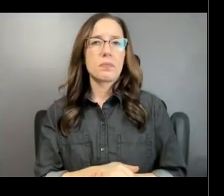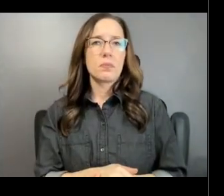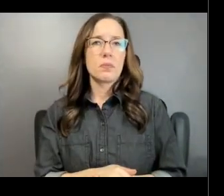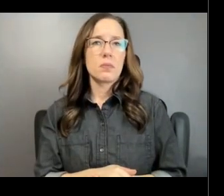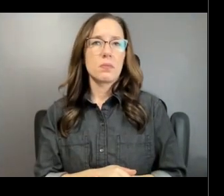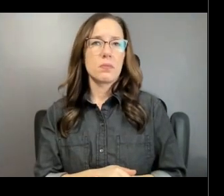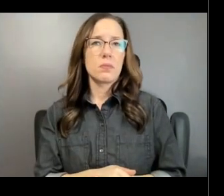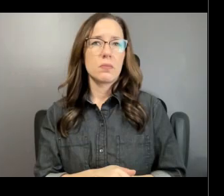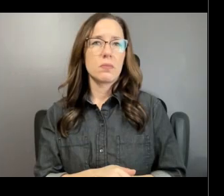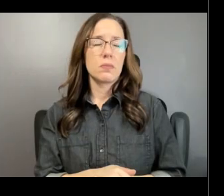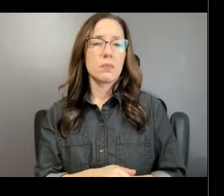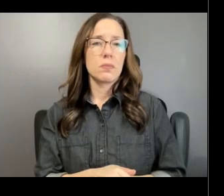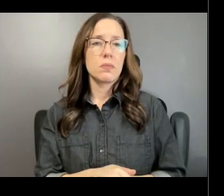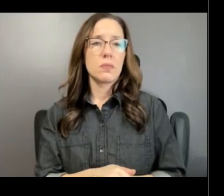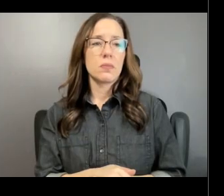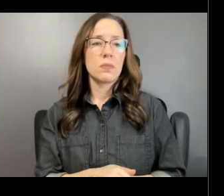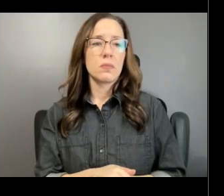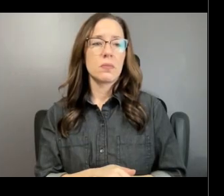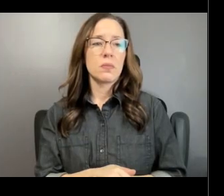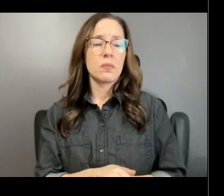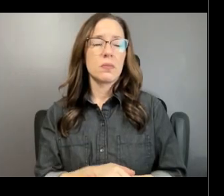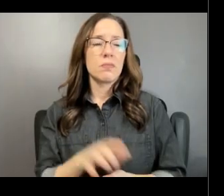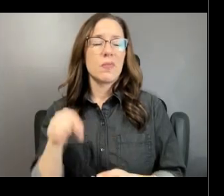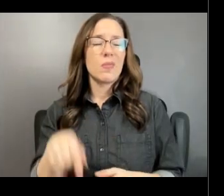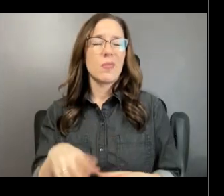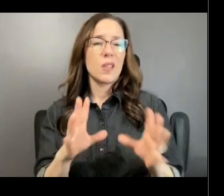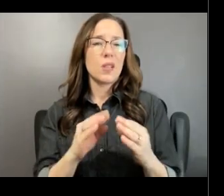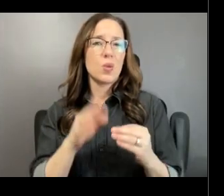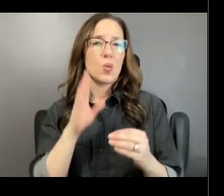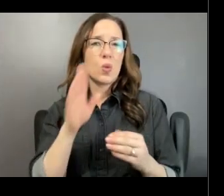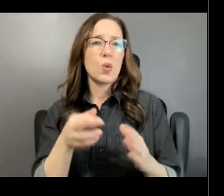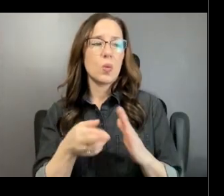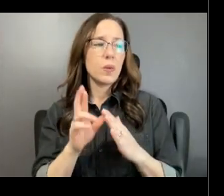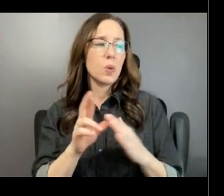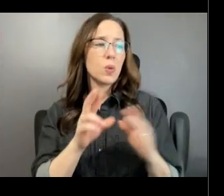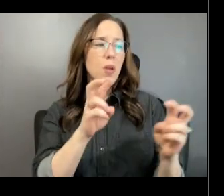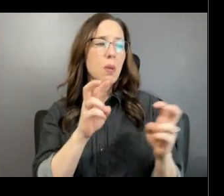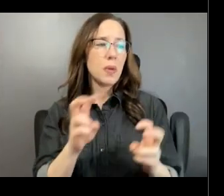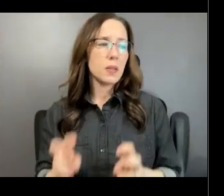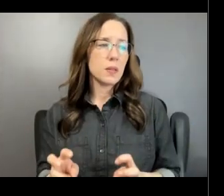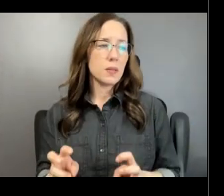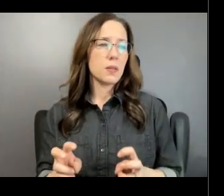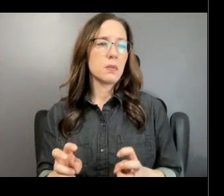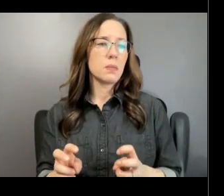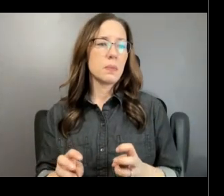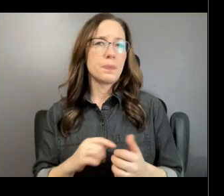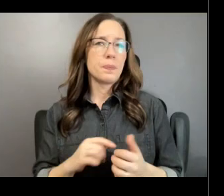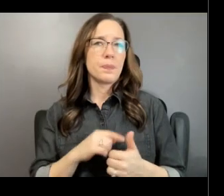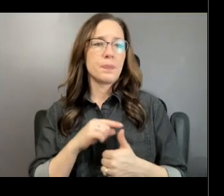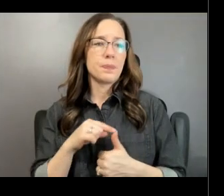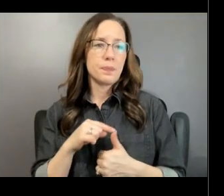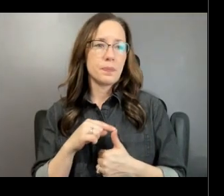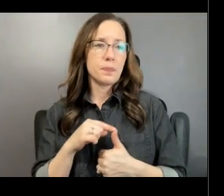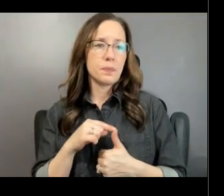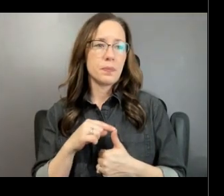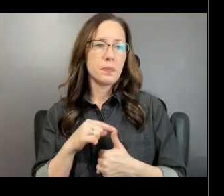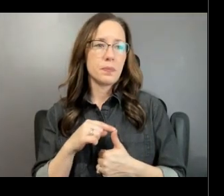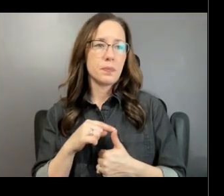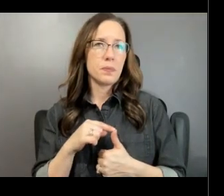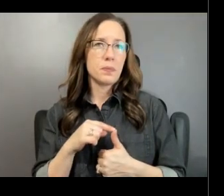During this session, we will cover the following topics and learning objectives. Our